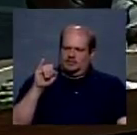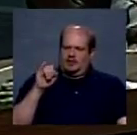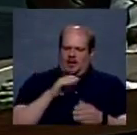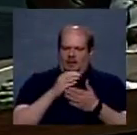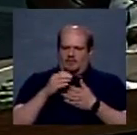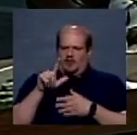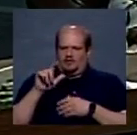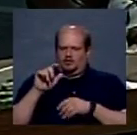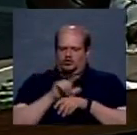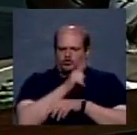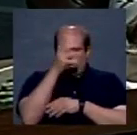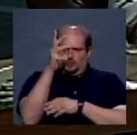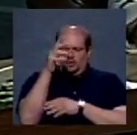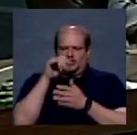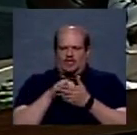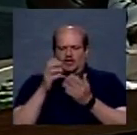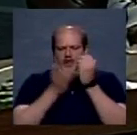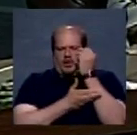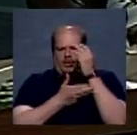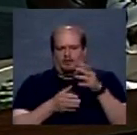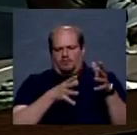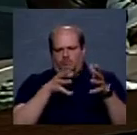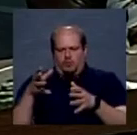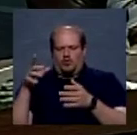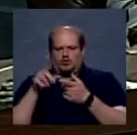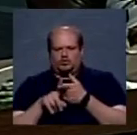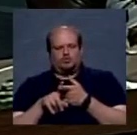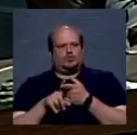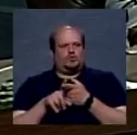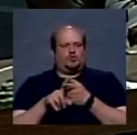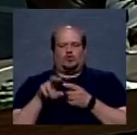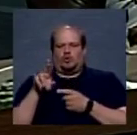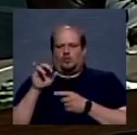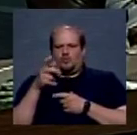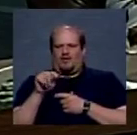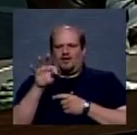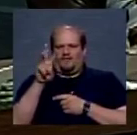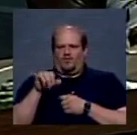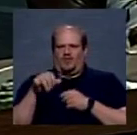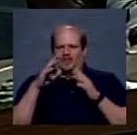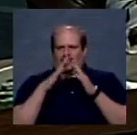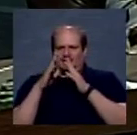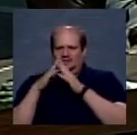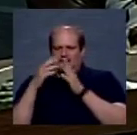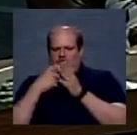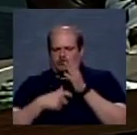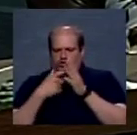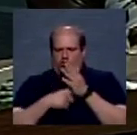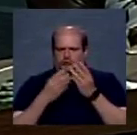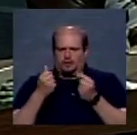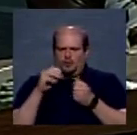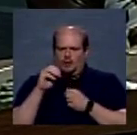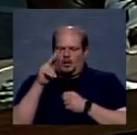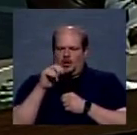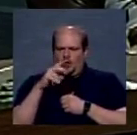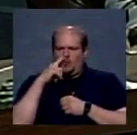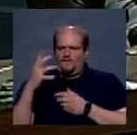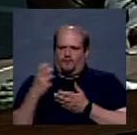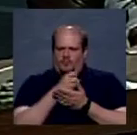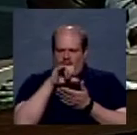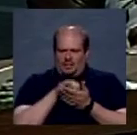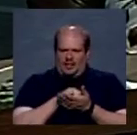of trees that were cut up and brought to the right-of-way, and the city charged the property owner for picking those